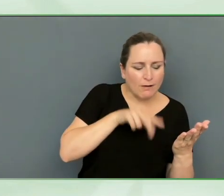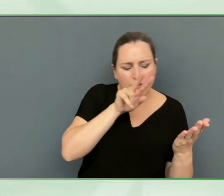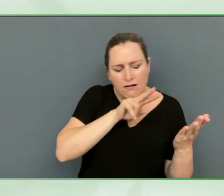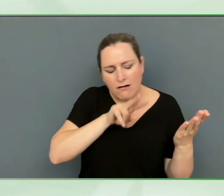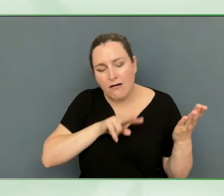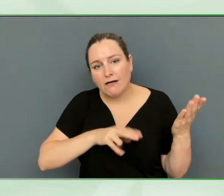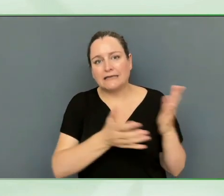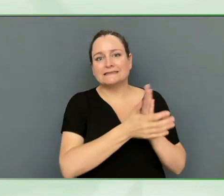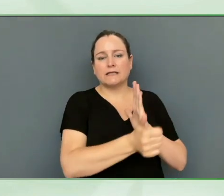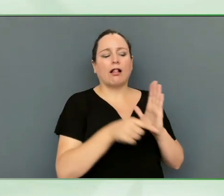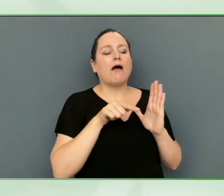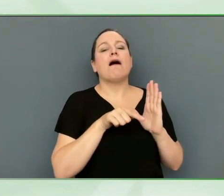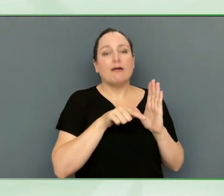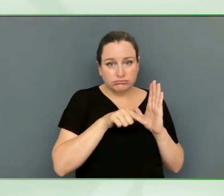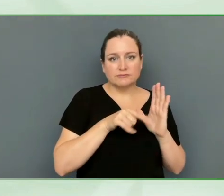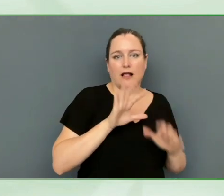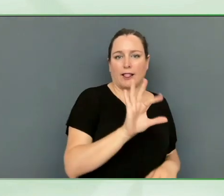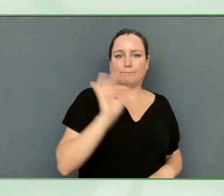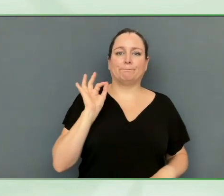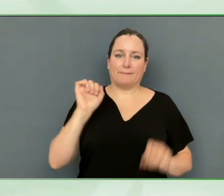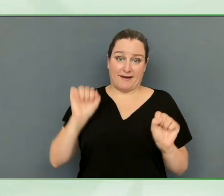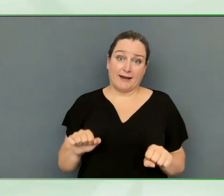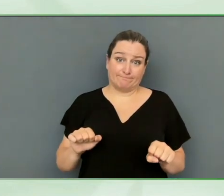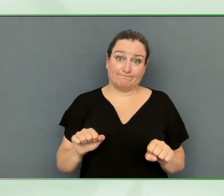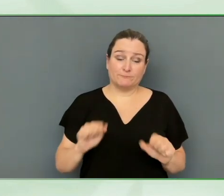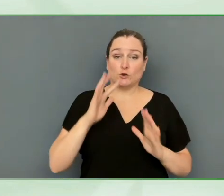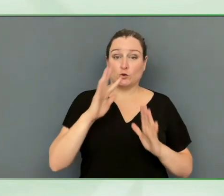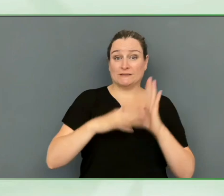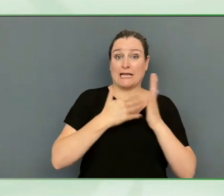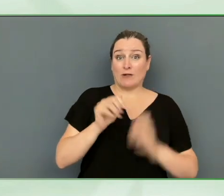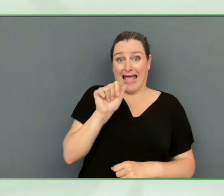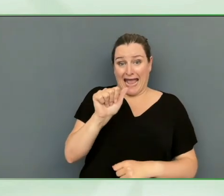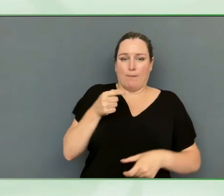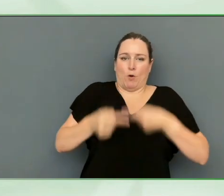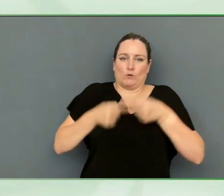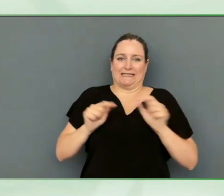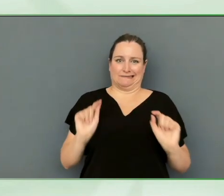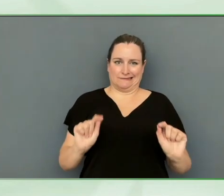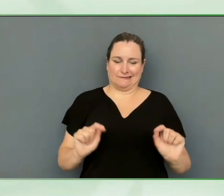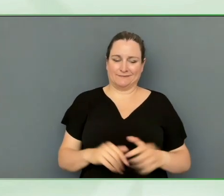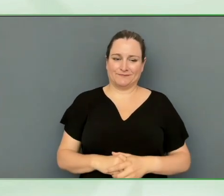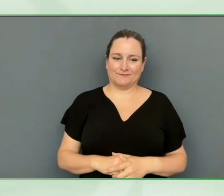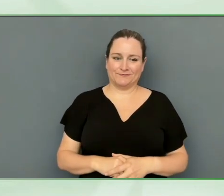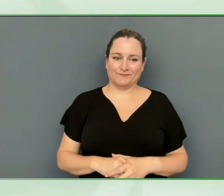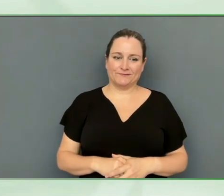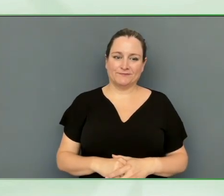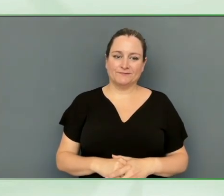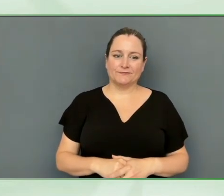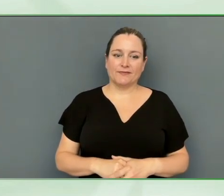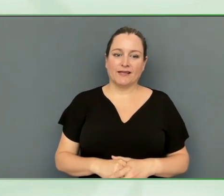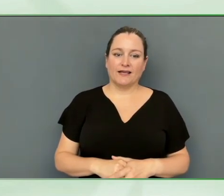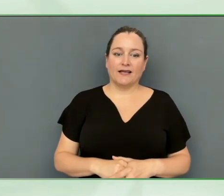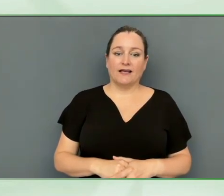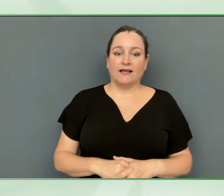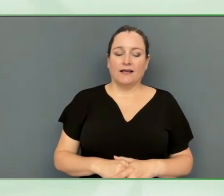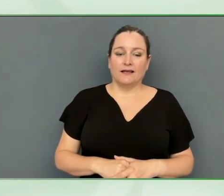that, that first interview. So the Schedule A process does help. So in regards to like statistics,